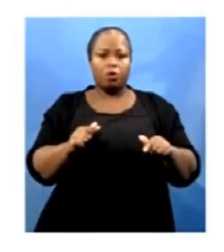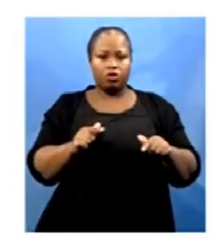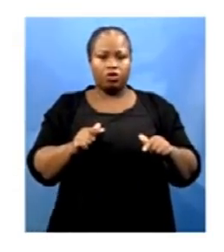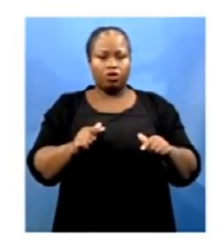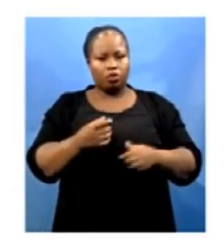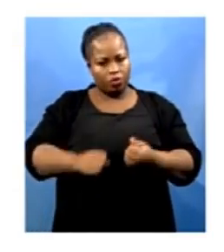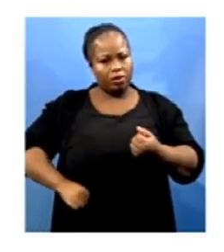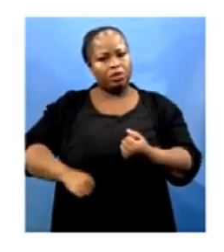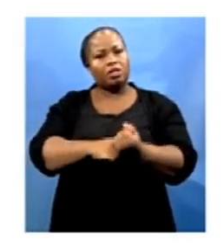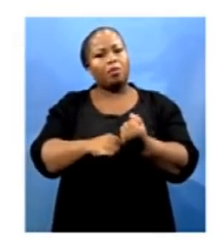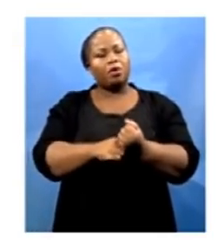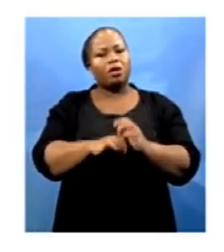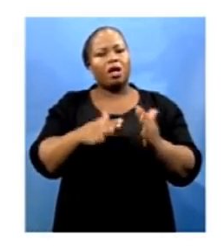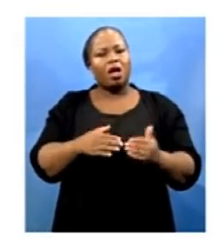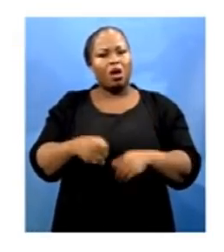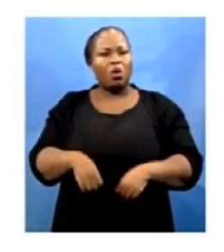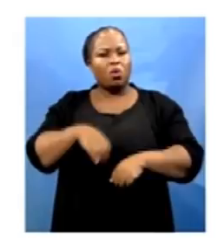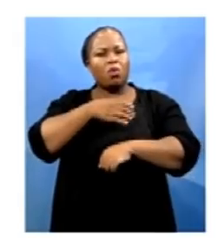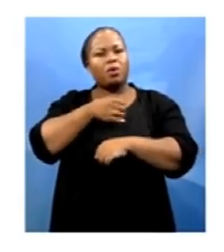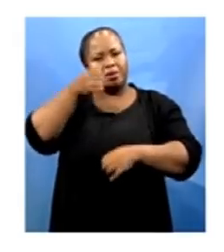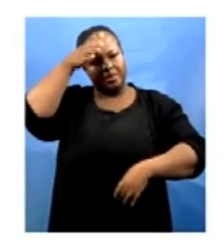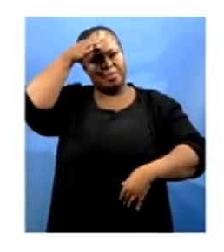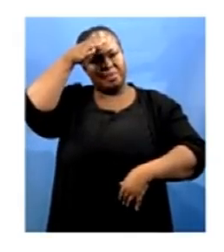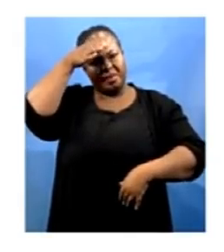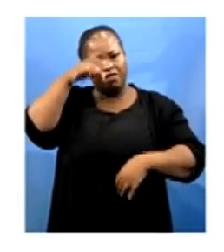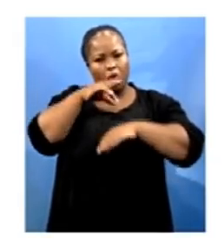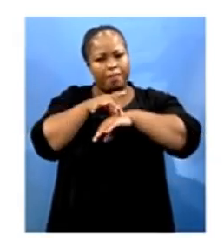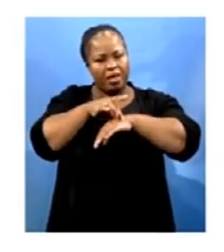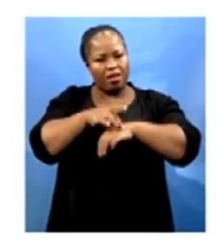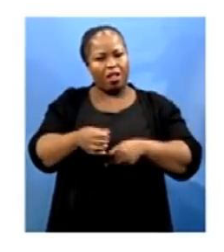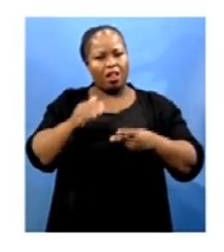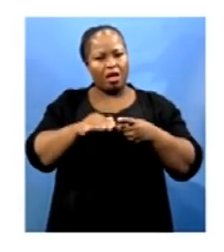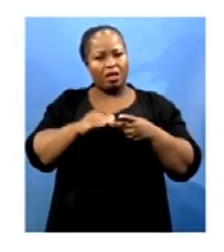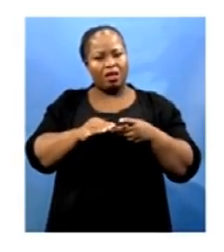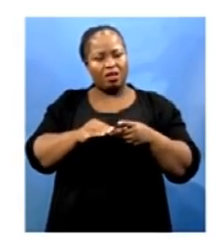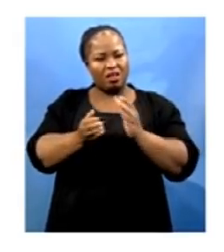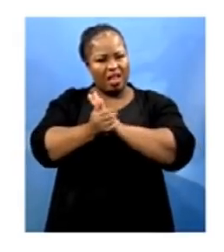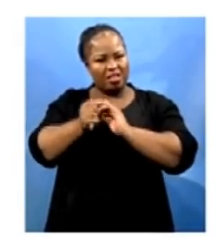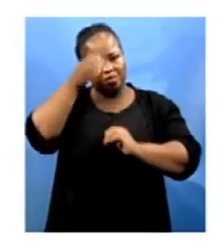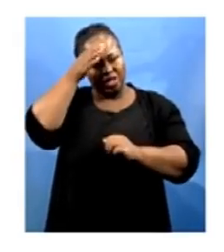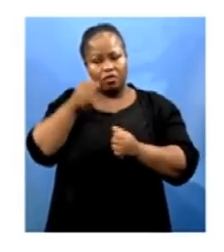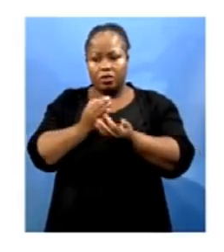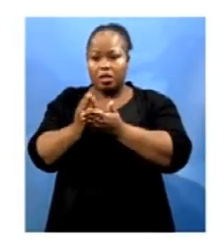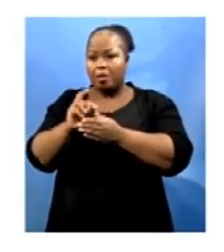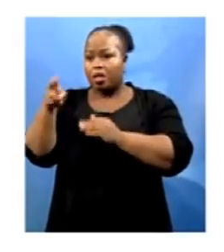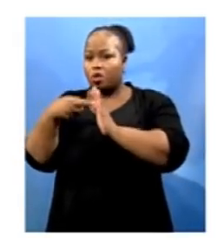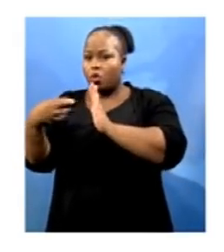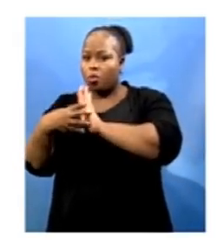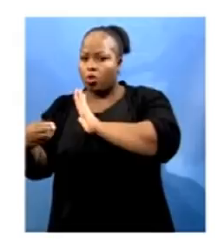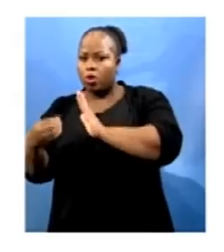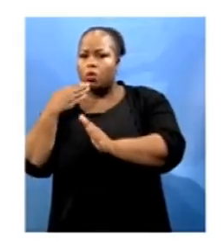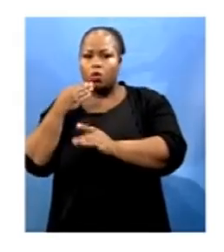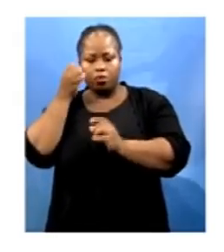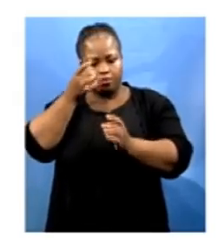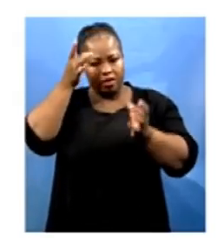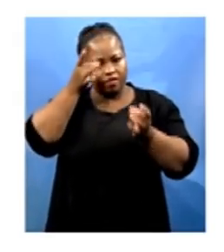experts, as well as identifiable role models to communicate the important messages of